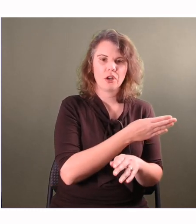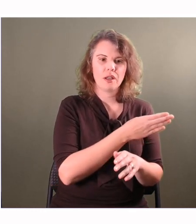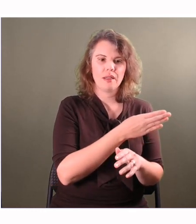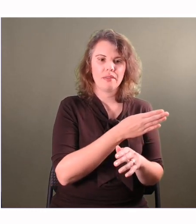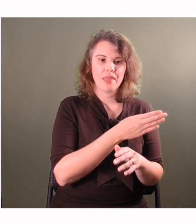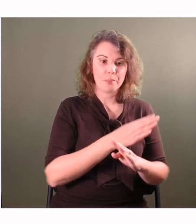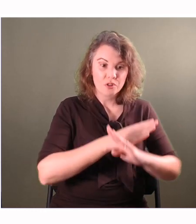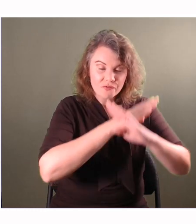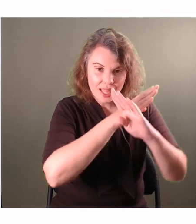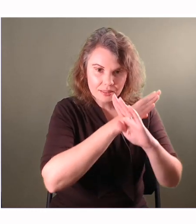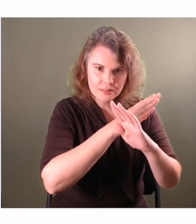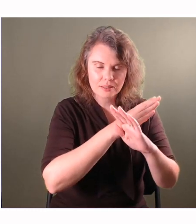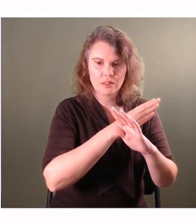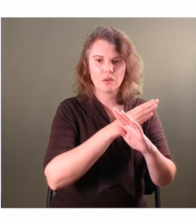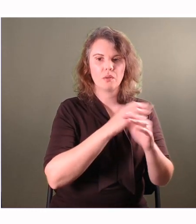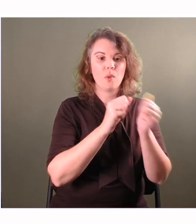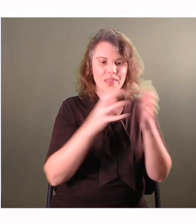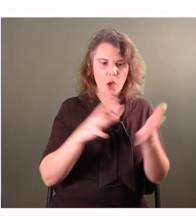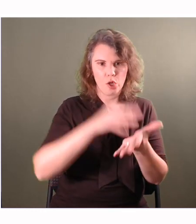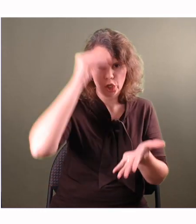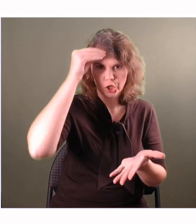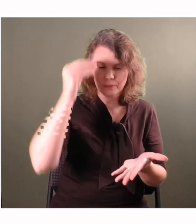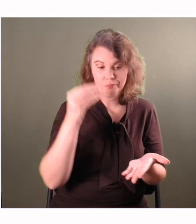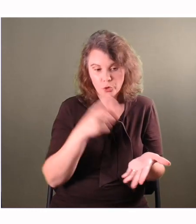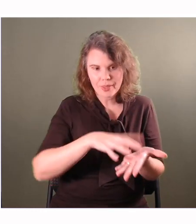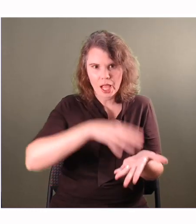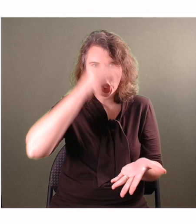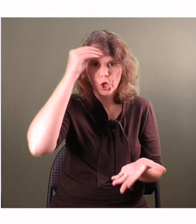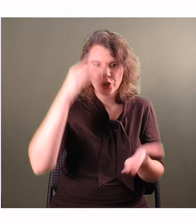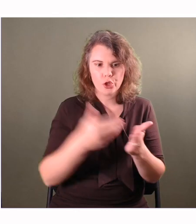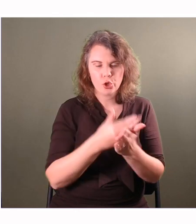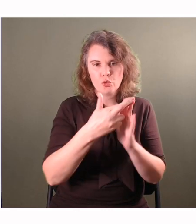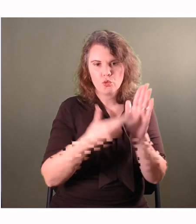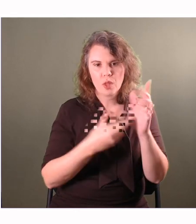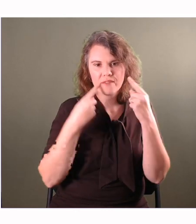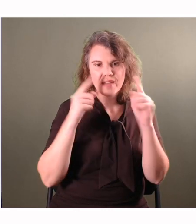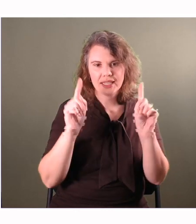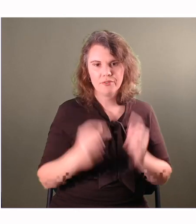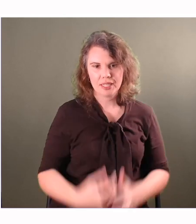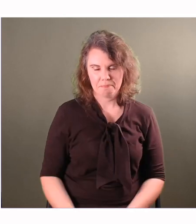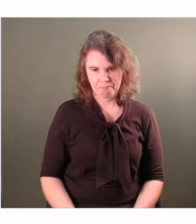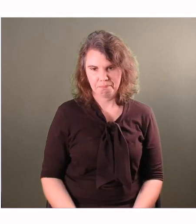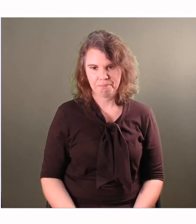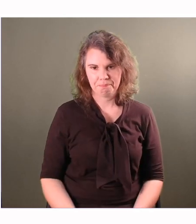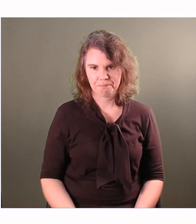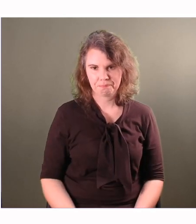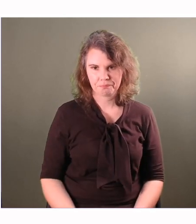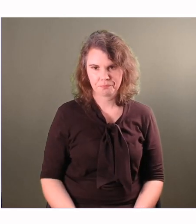to do the task without learning the new rule. So they learn the new rule very effectively.